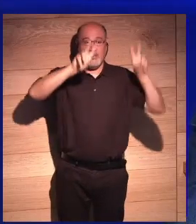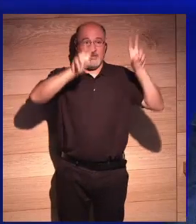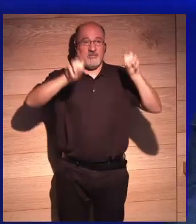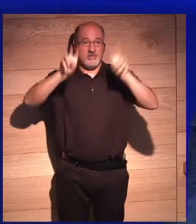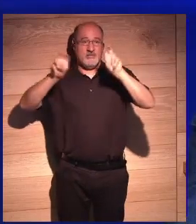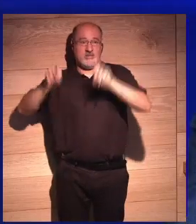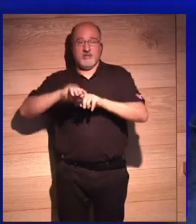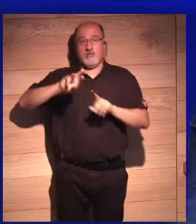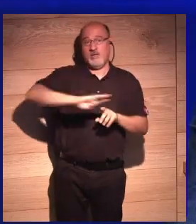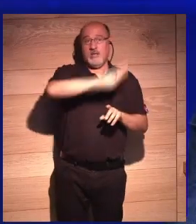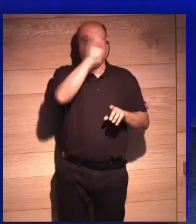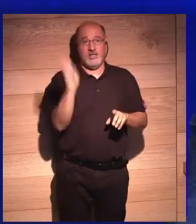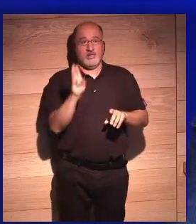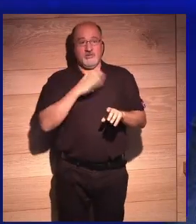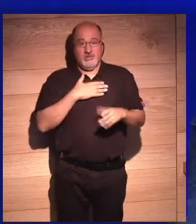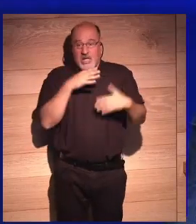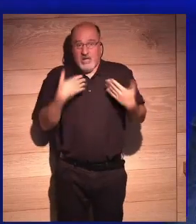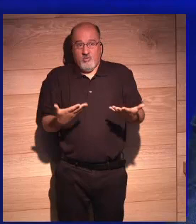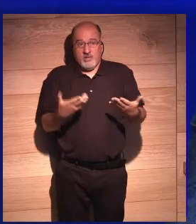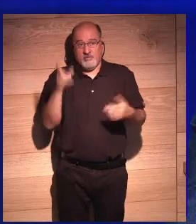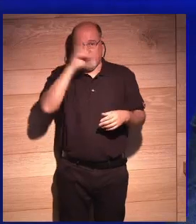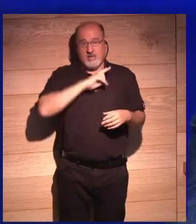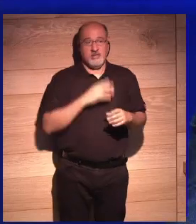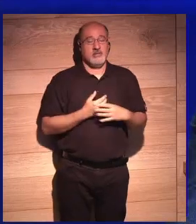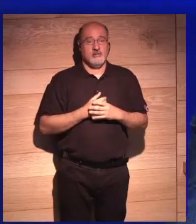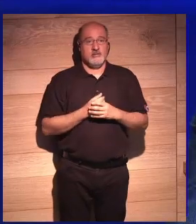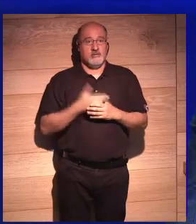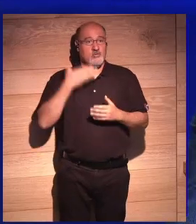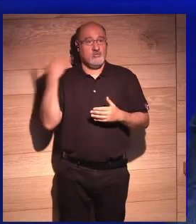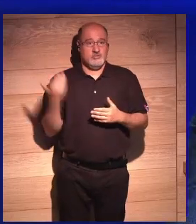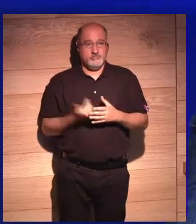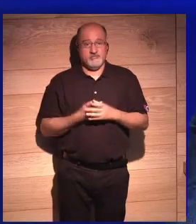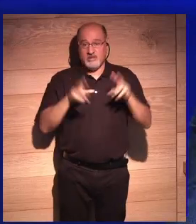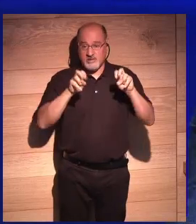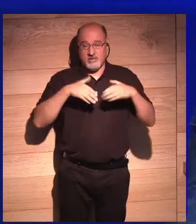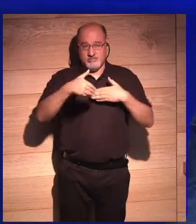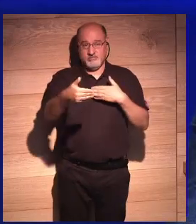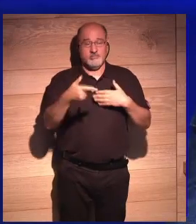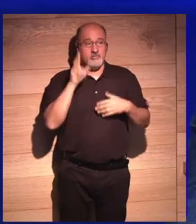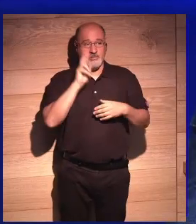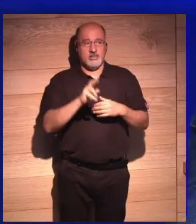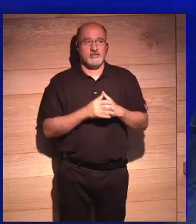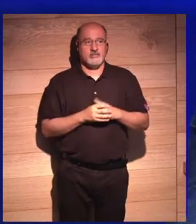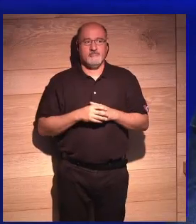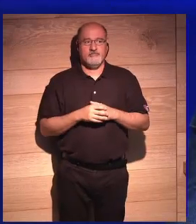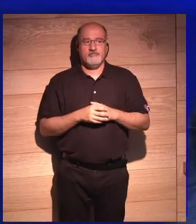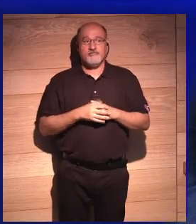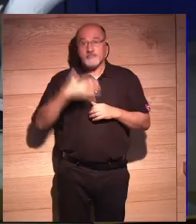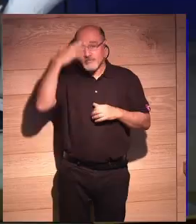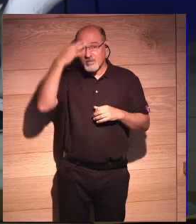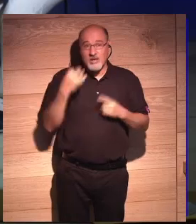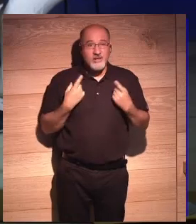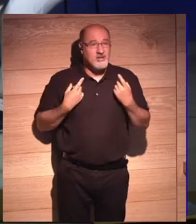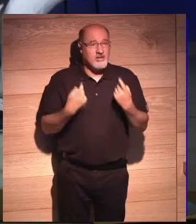the Pride Parade here in Madrid, and we are talking about transformation, and all those topics are, of course, have to be addressed at some